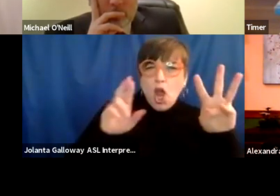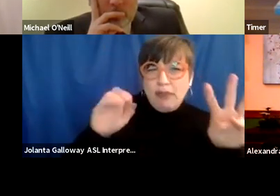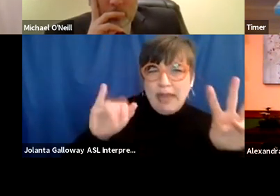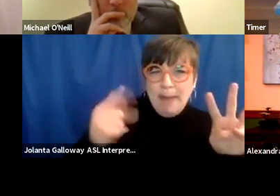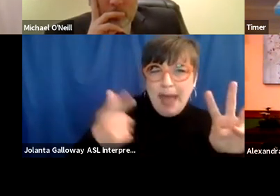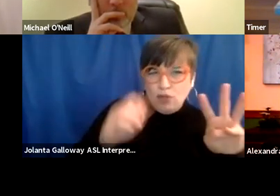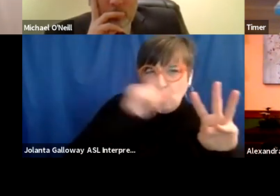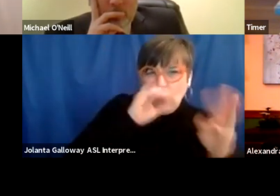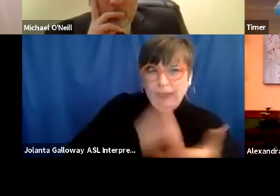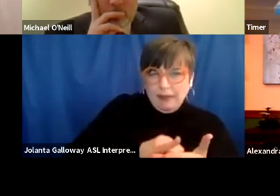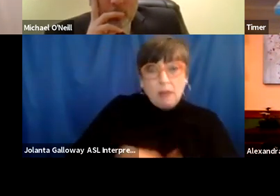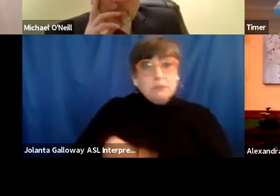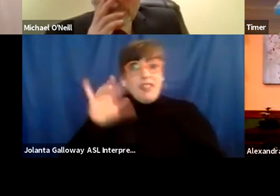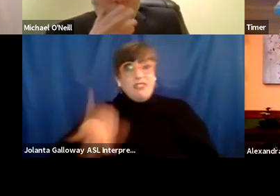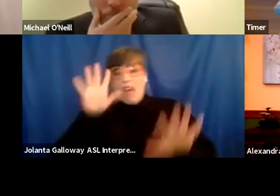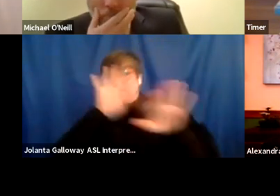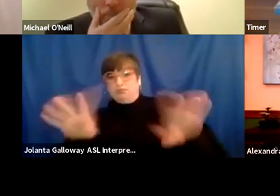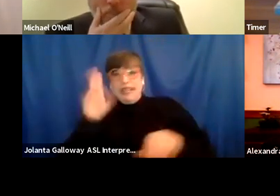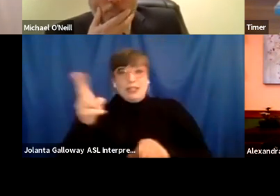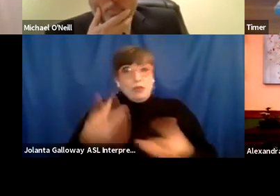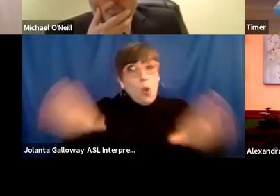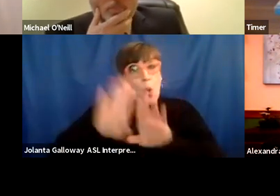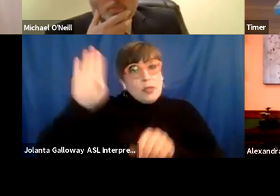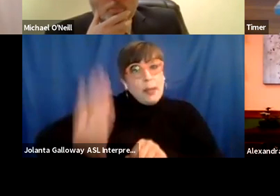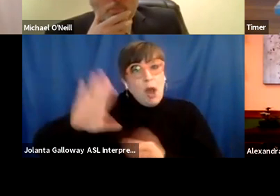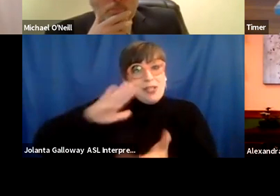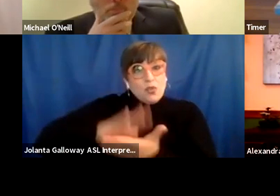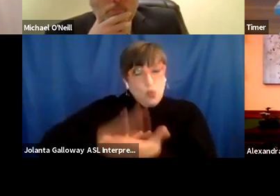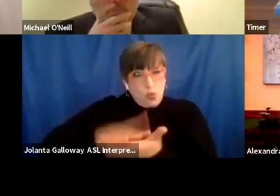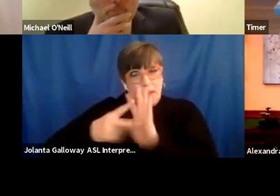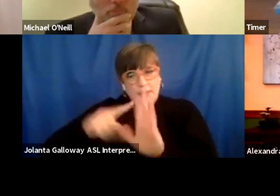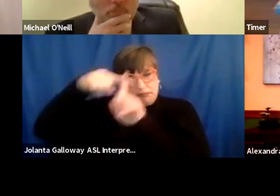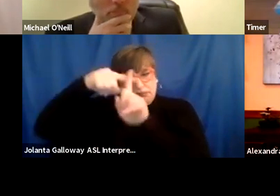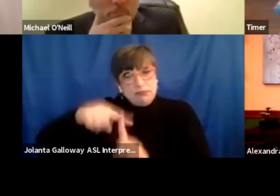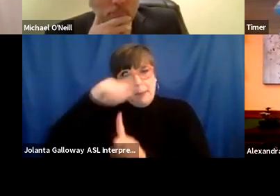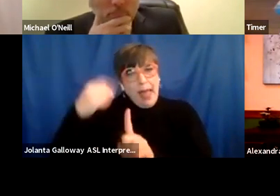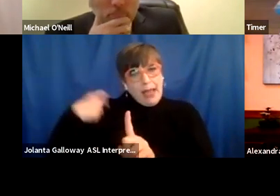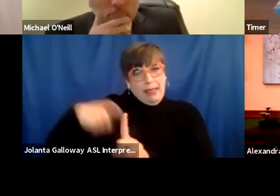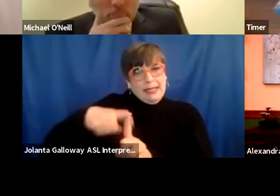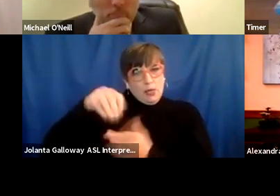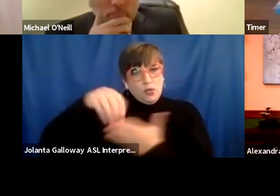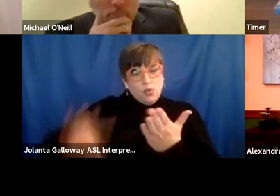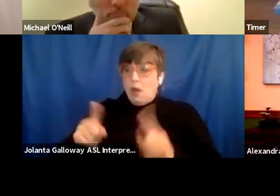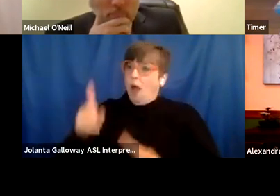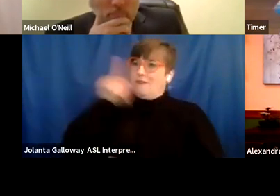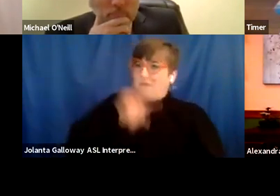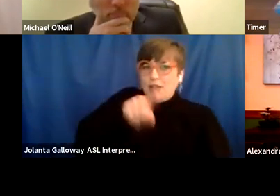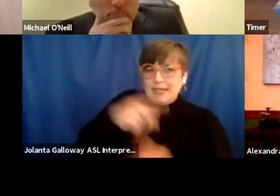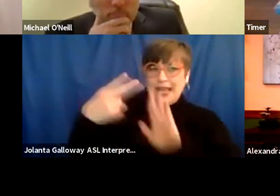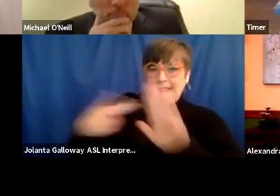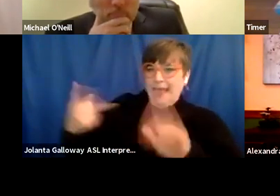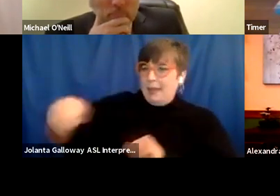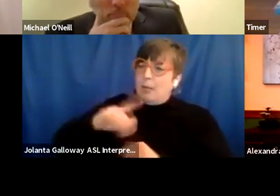excruciating history of closing schools in BPS has meant targeting Black and Latino students who are falsely labeled as underperforming or closed